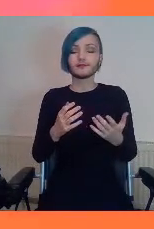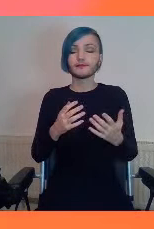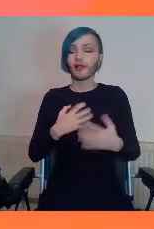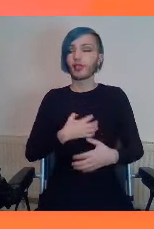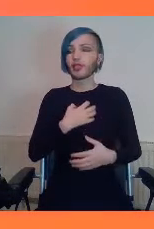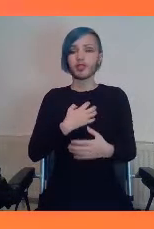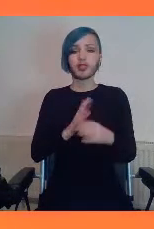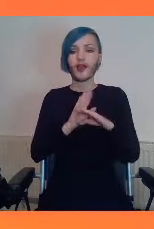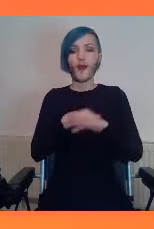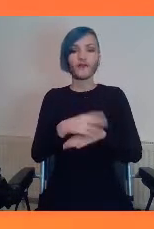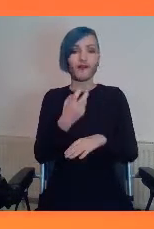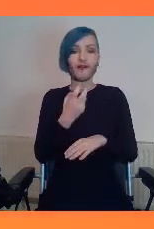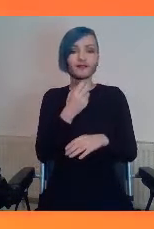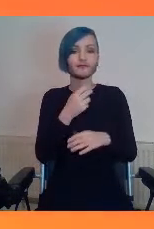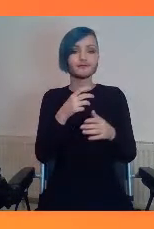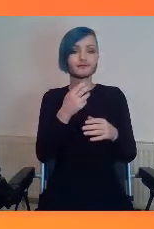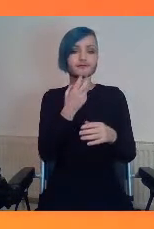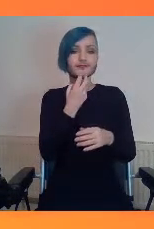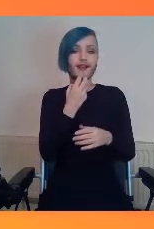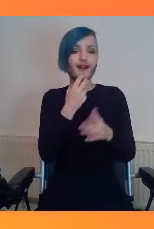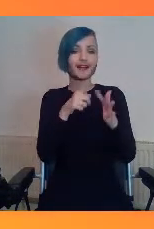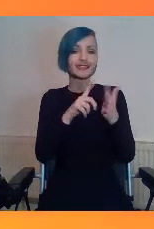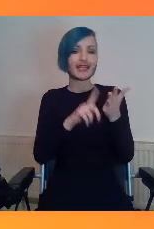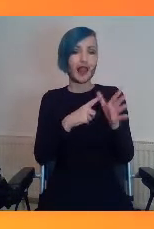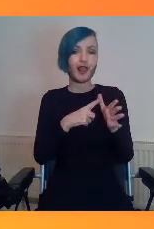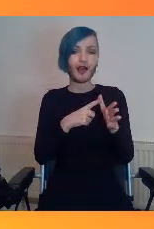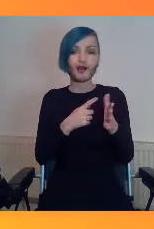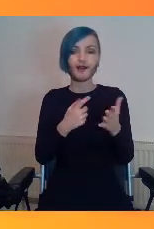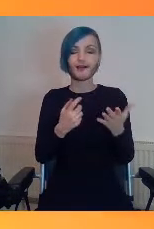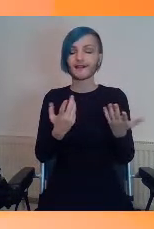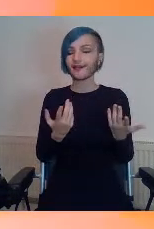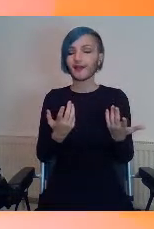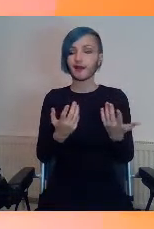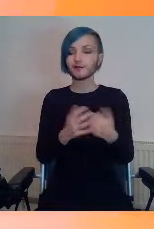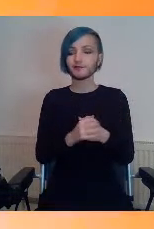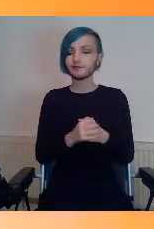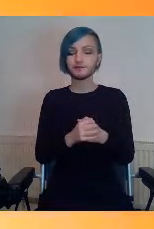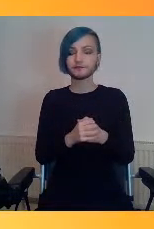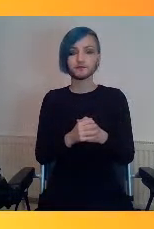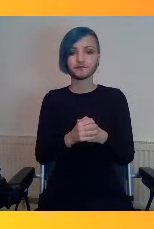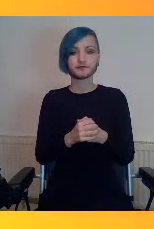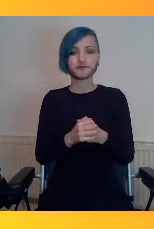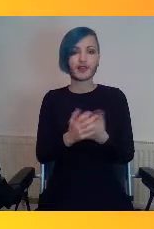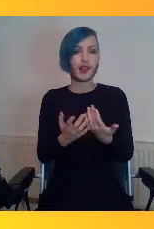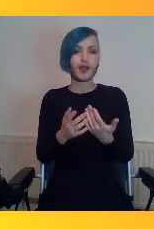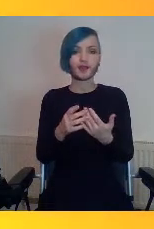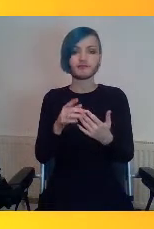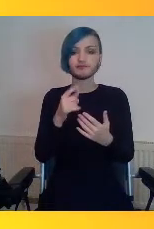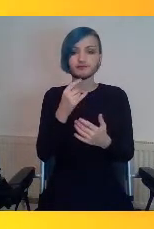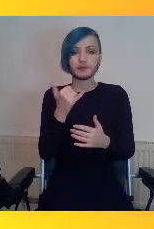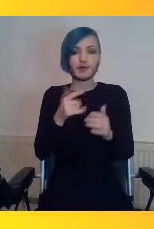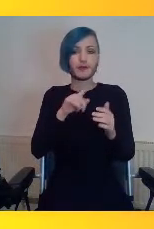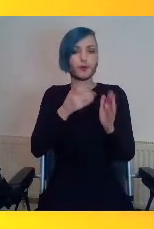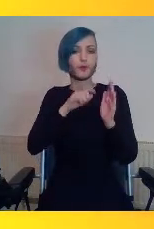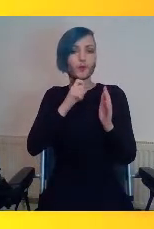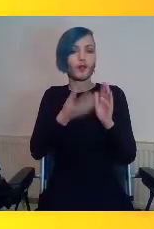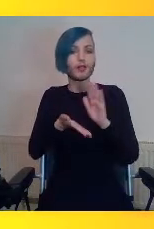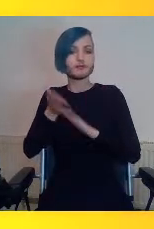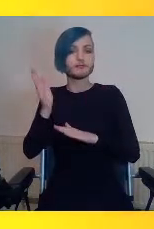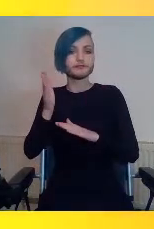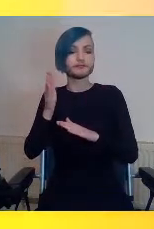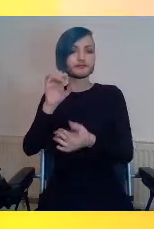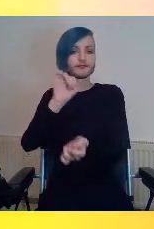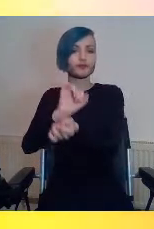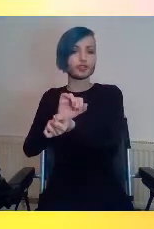to us about her even facing prosecution because of her defending other people's rights. So